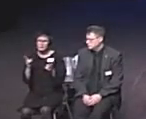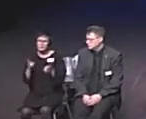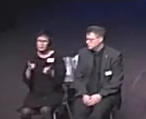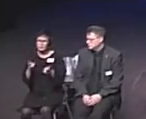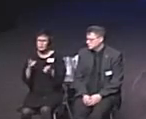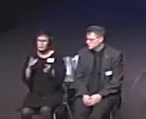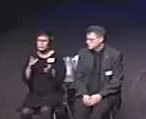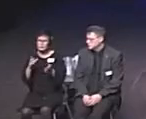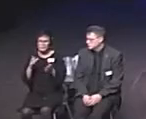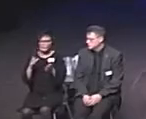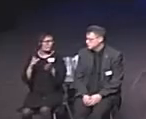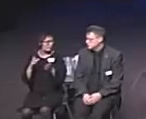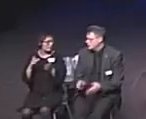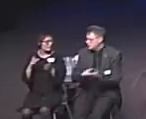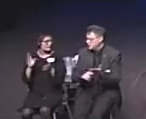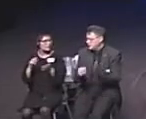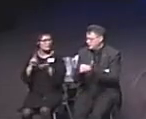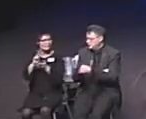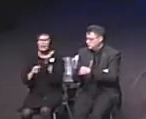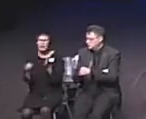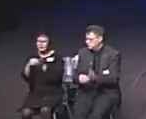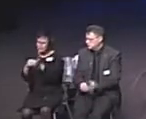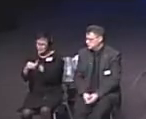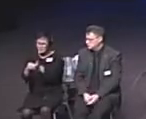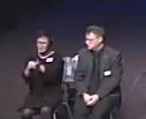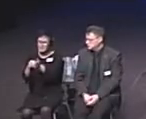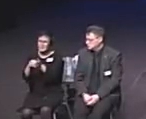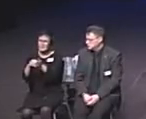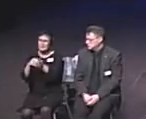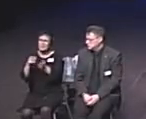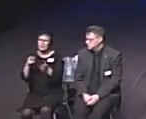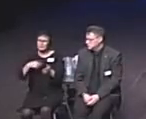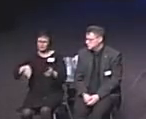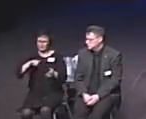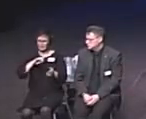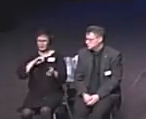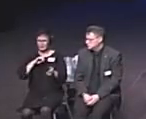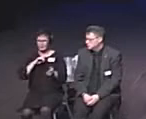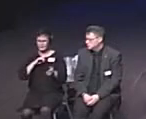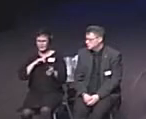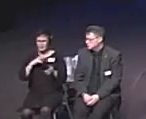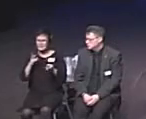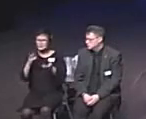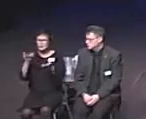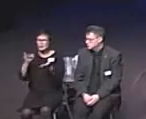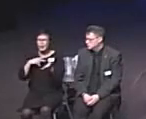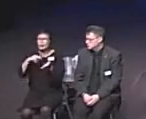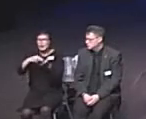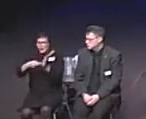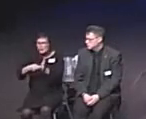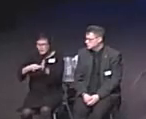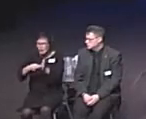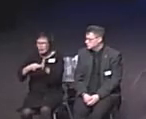adding art to it, that was also a thought in it, though we had the technology to be